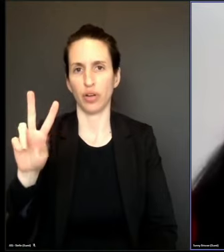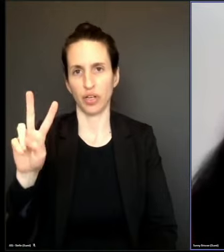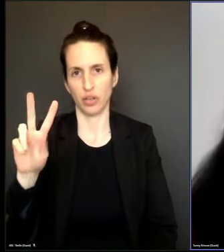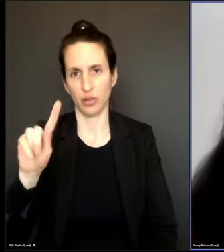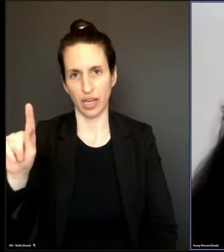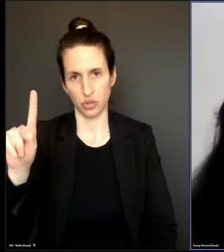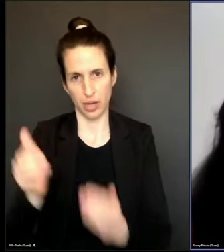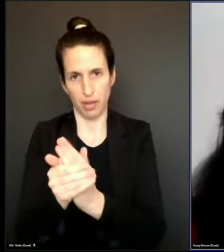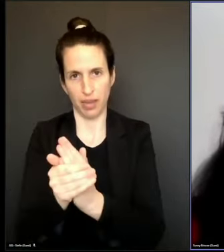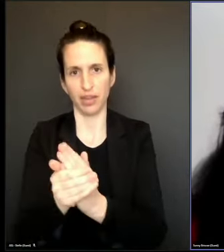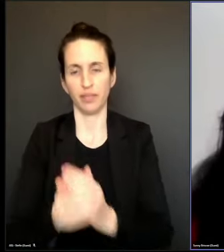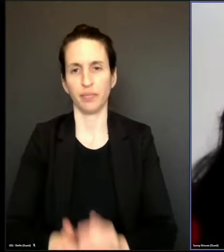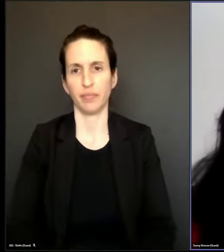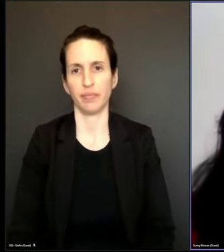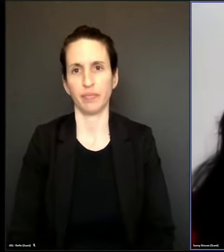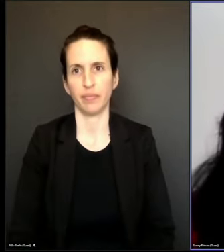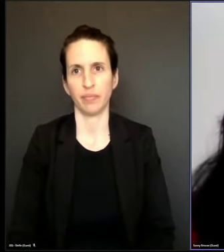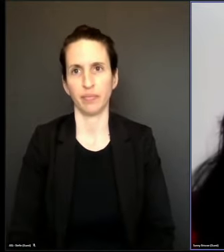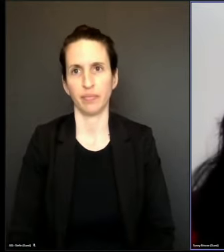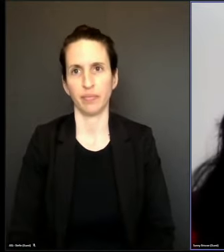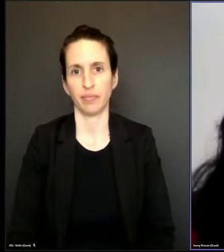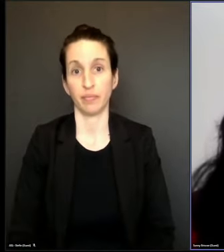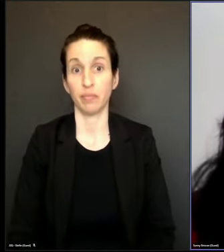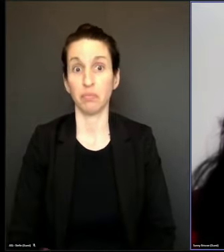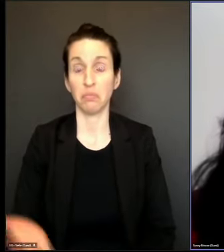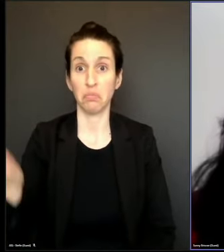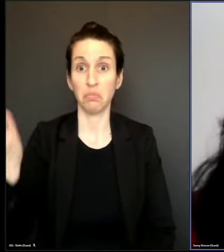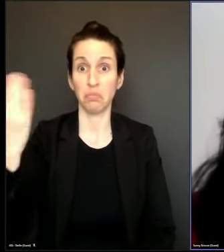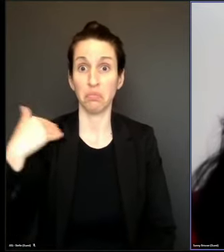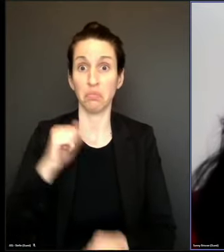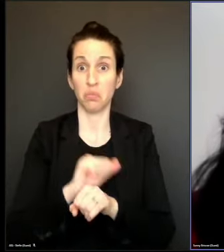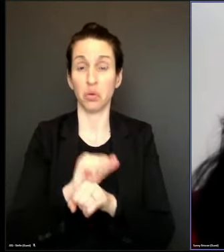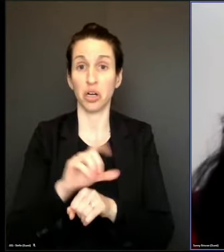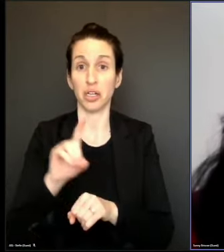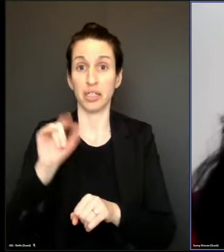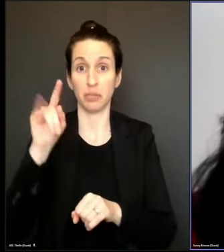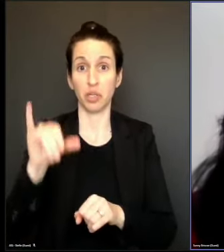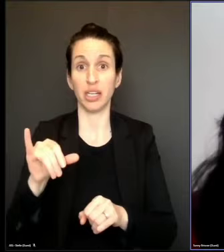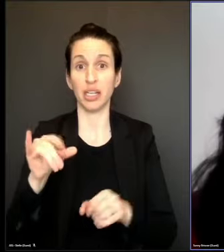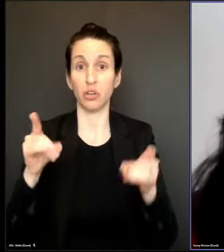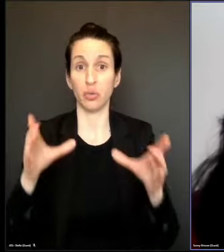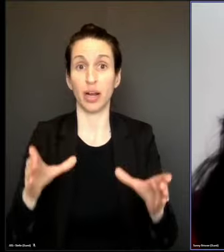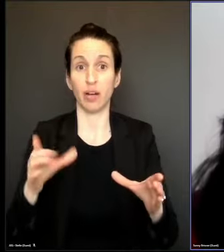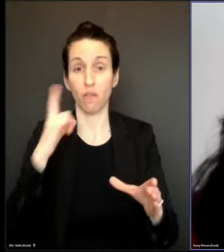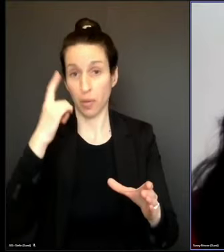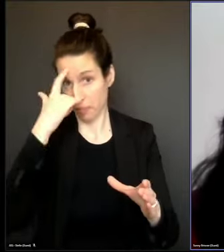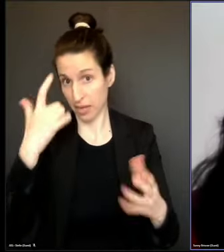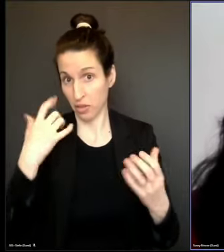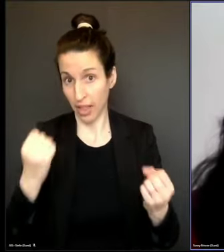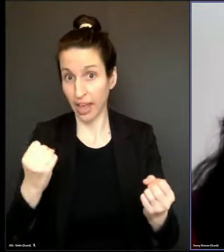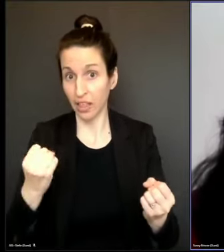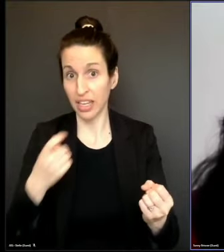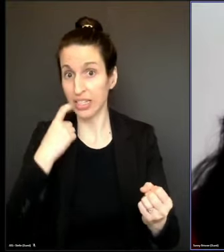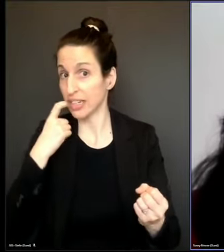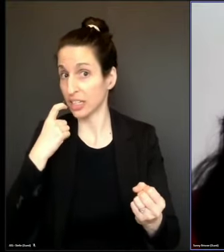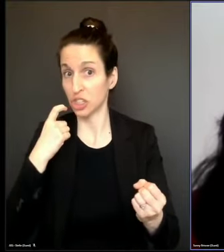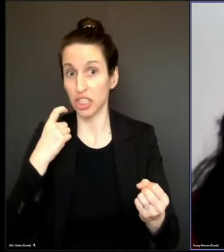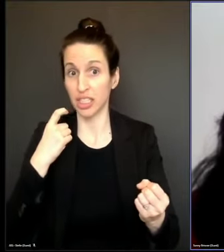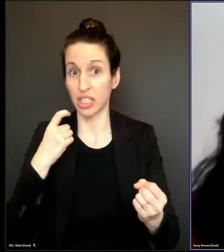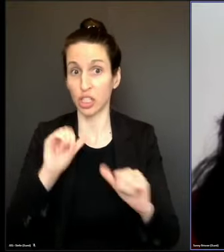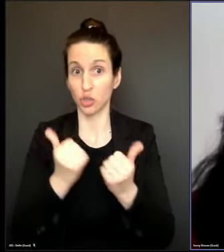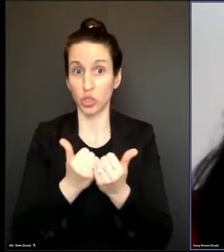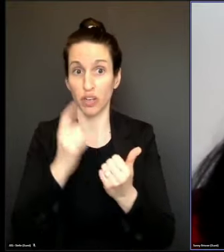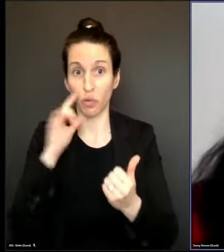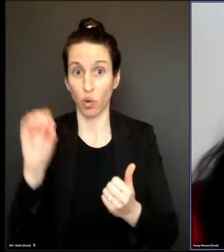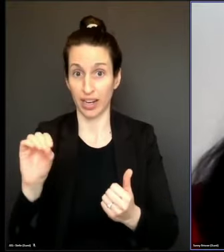amendment. I formerly worked as the Deputy Director for the Mental Health and Addiction Association of Oregon for 8 years, and